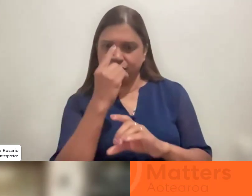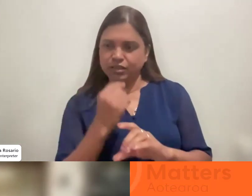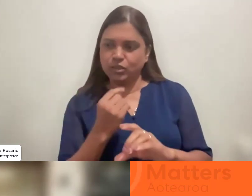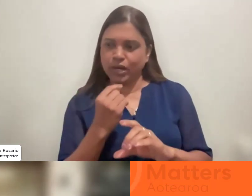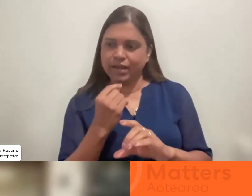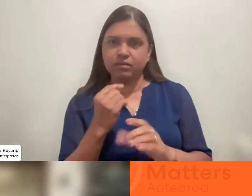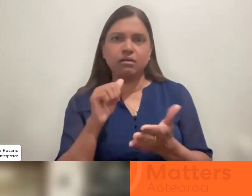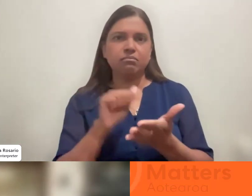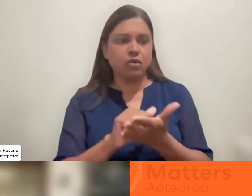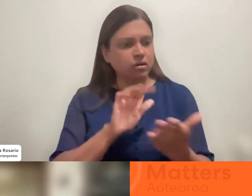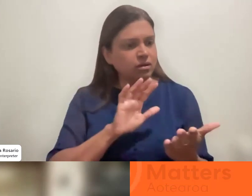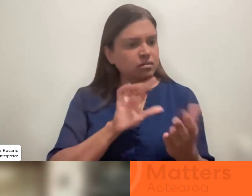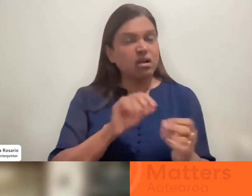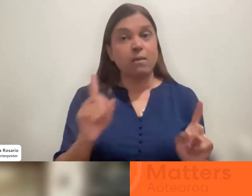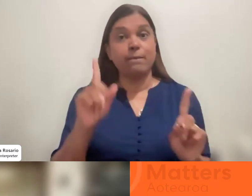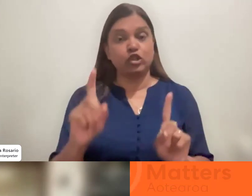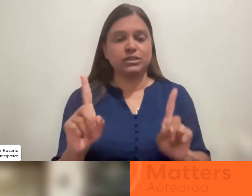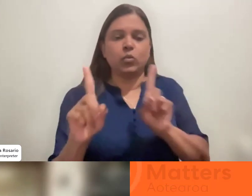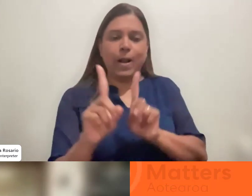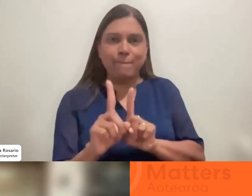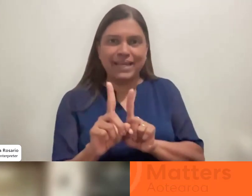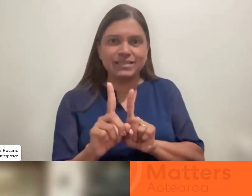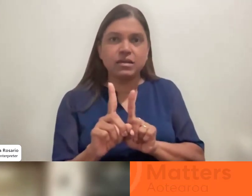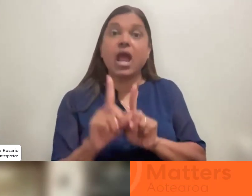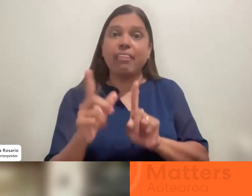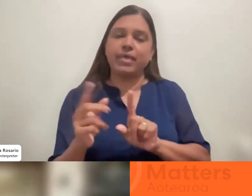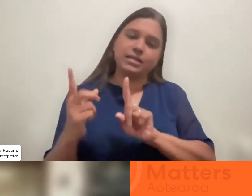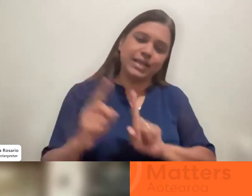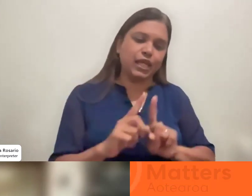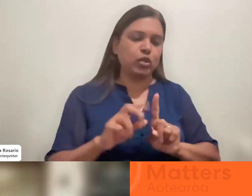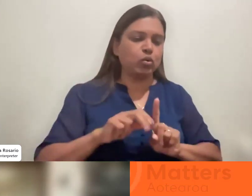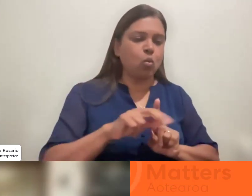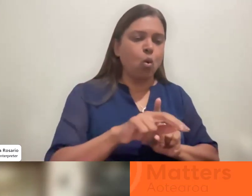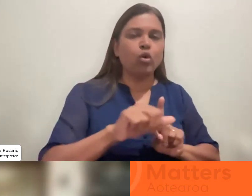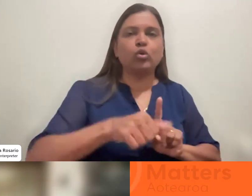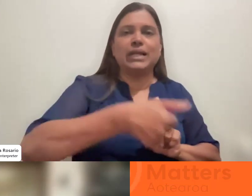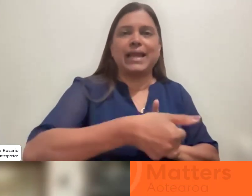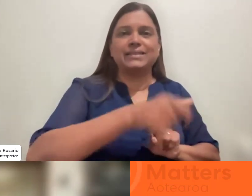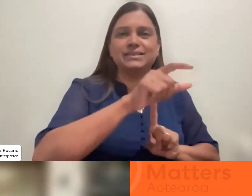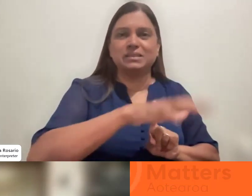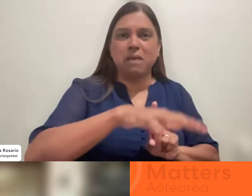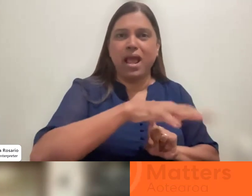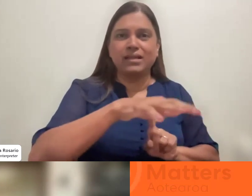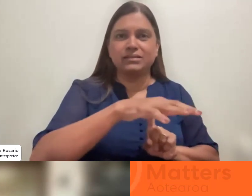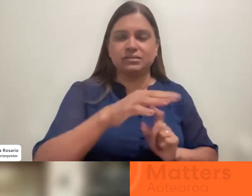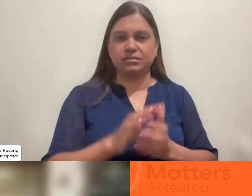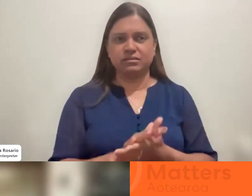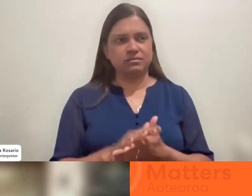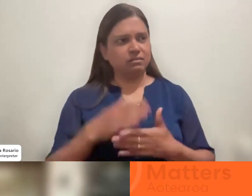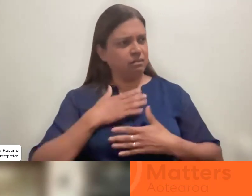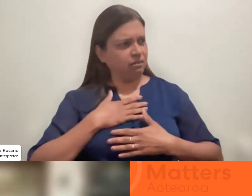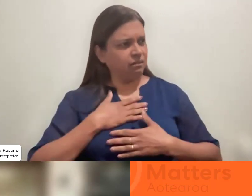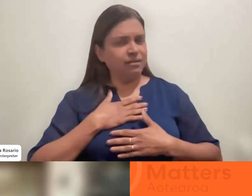walk you to the next one. And the way that this was implemented was one of respect